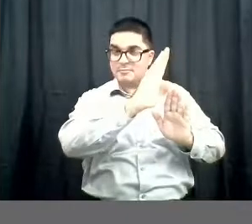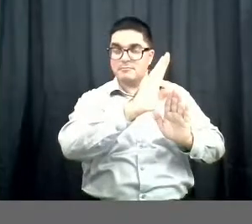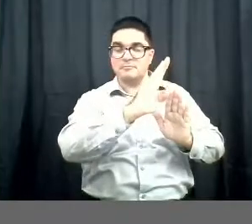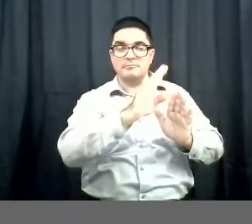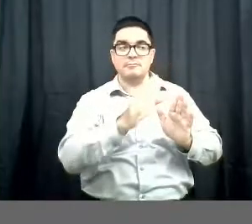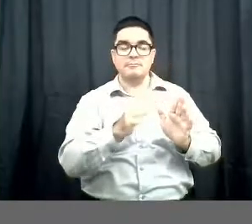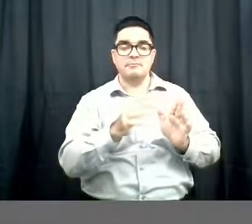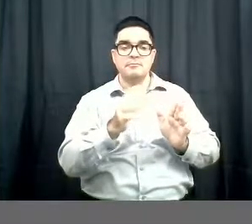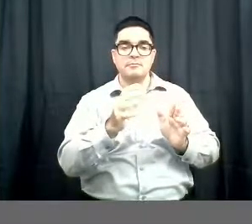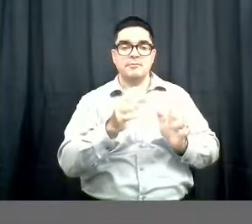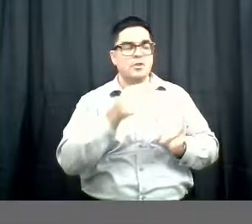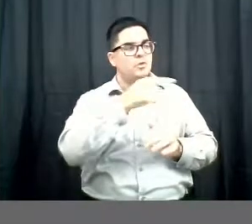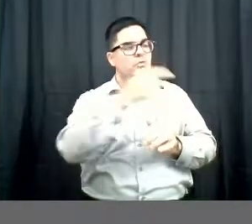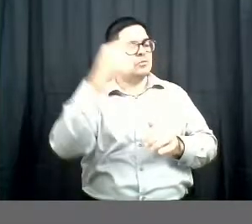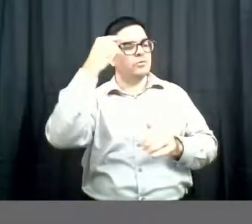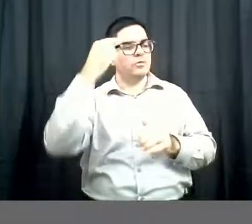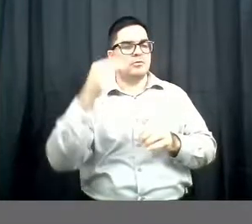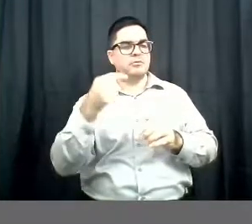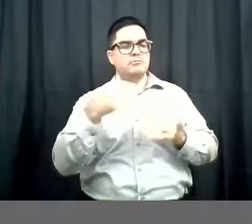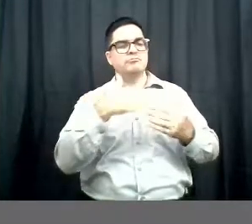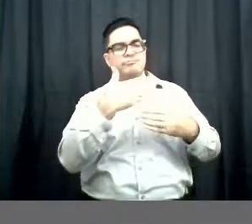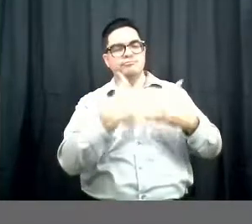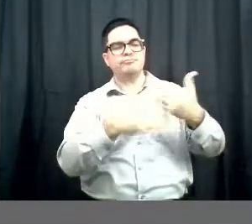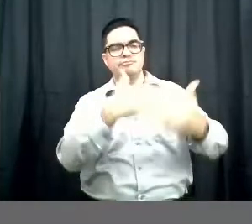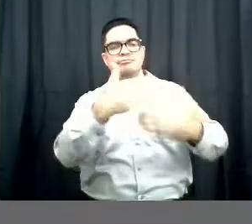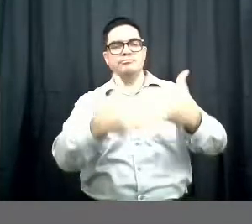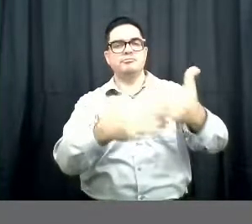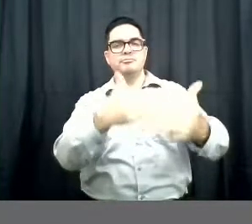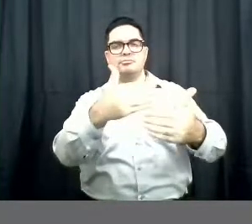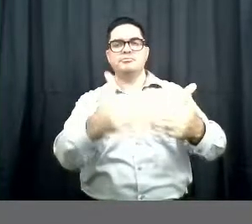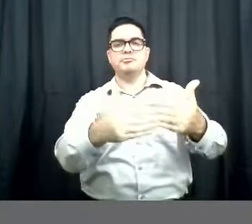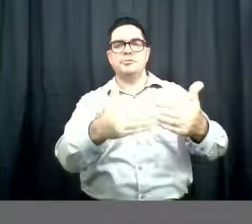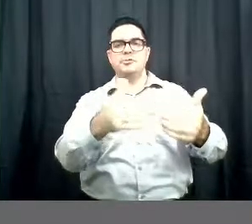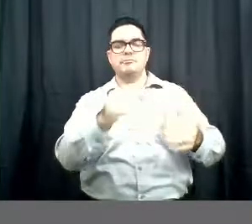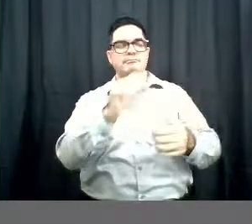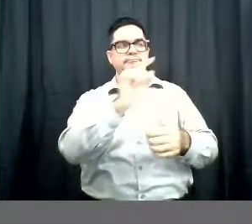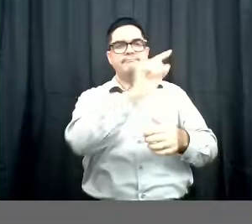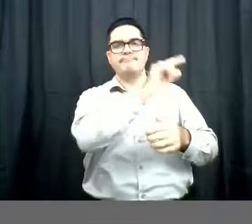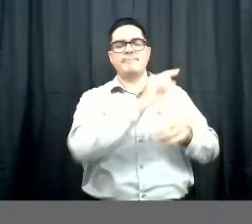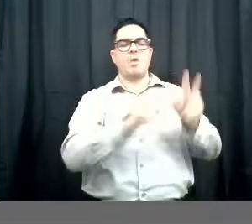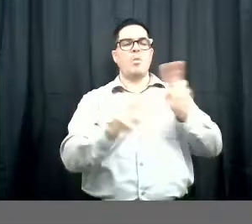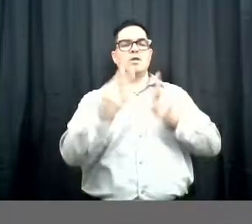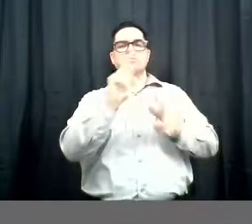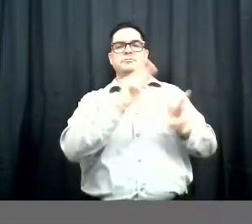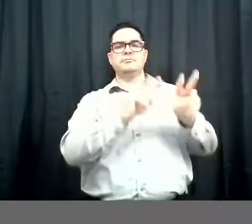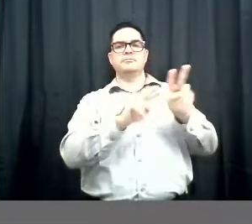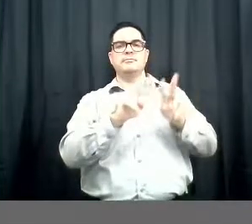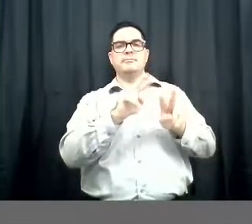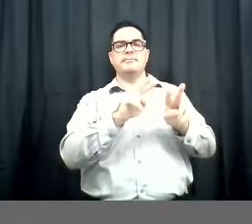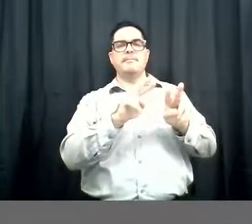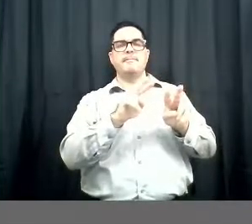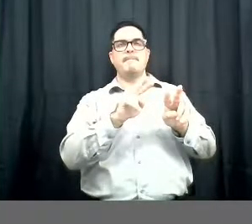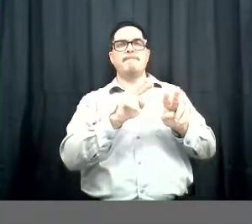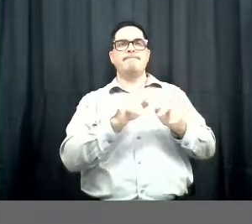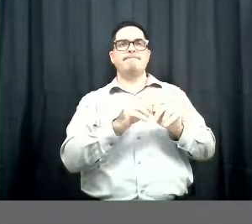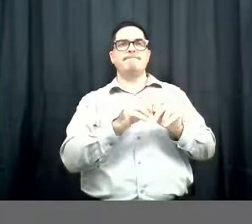this is going is being watched by the entities that